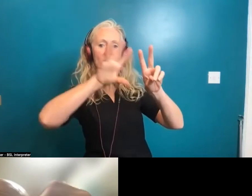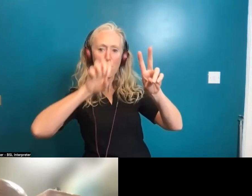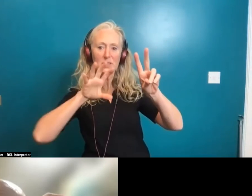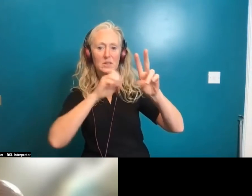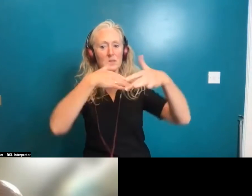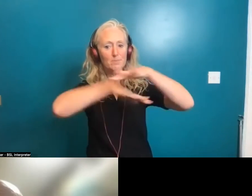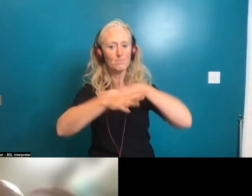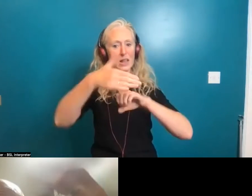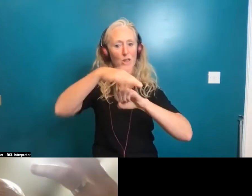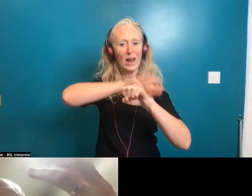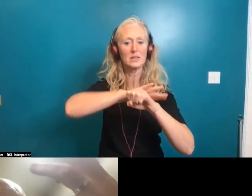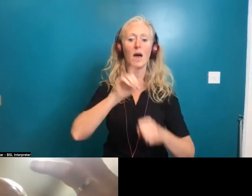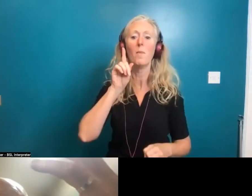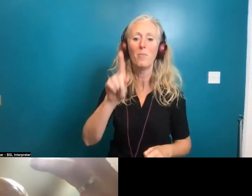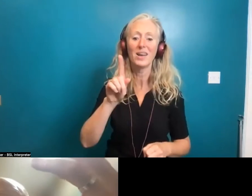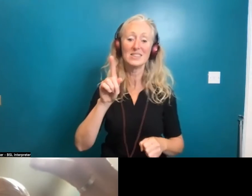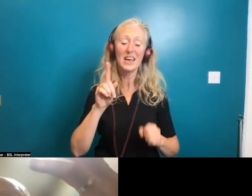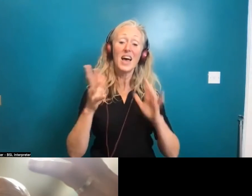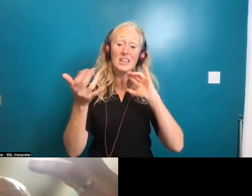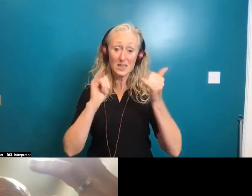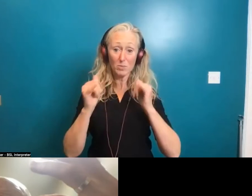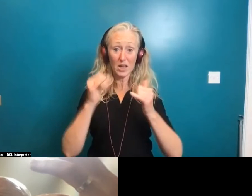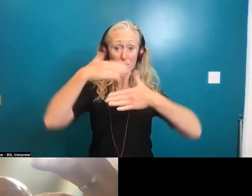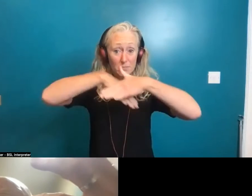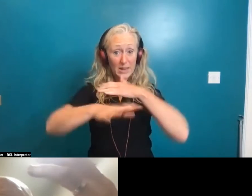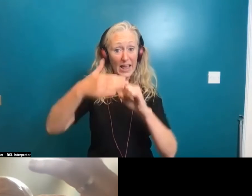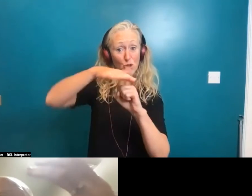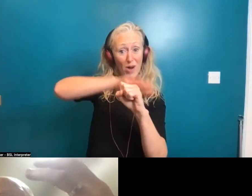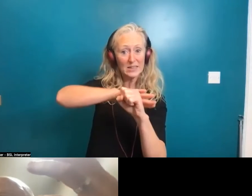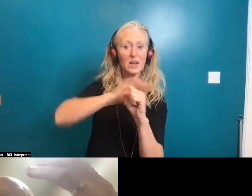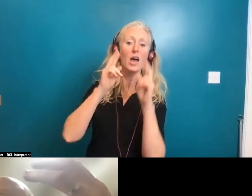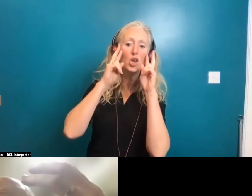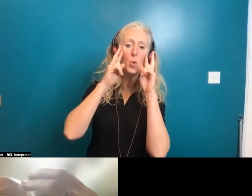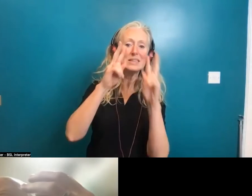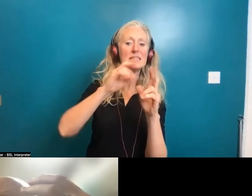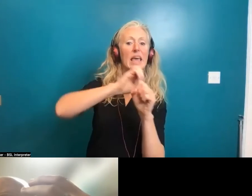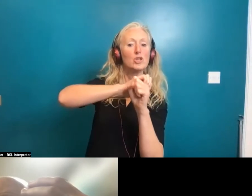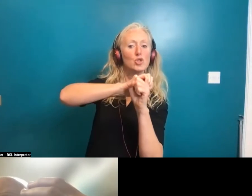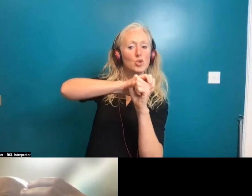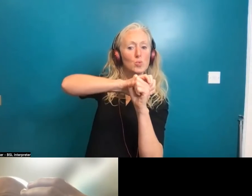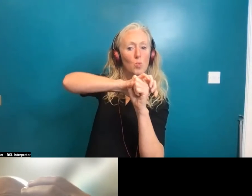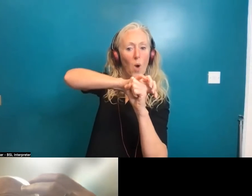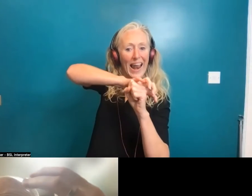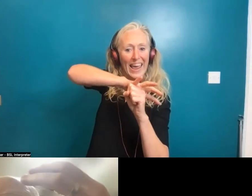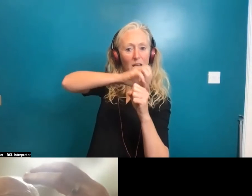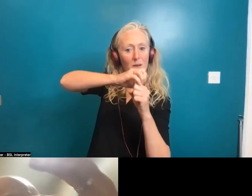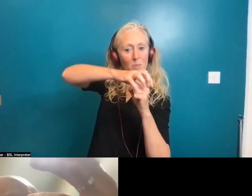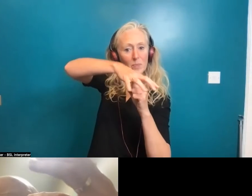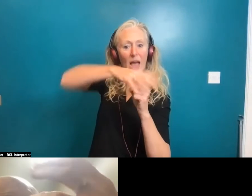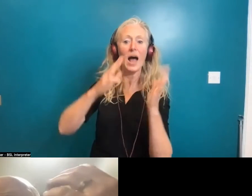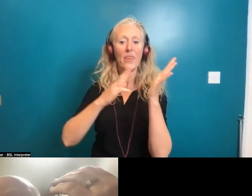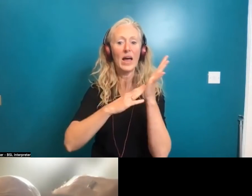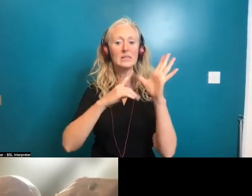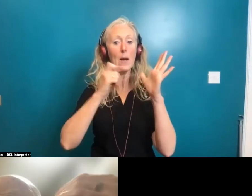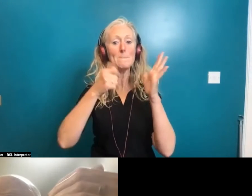uncommonly, you get swelling in the retina itself. We call this macular edema. And that's a very common reason